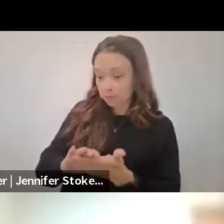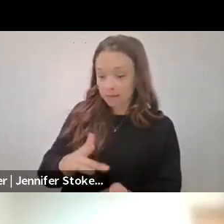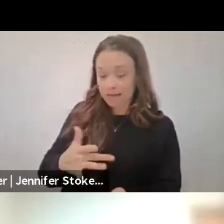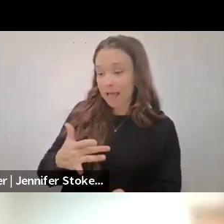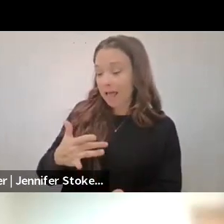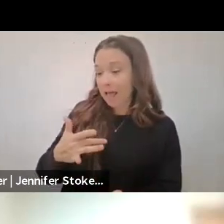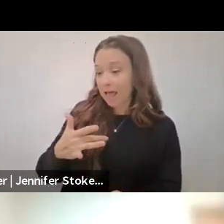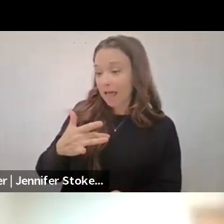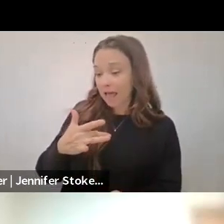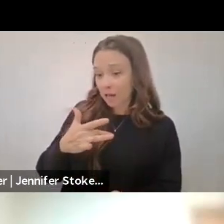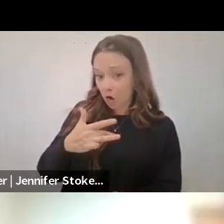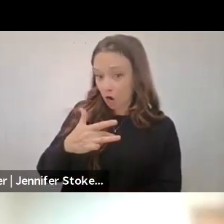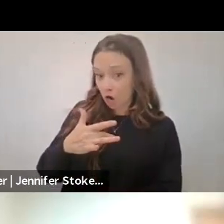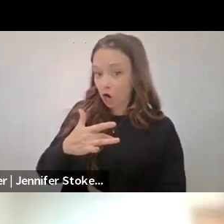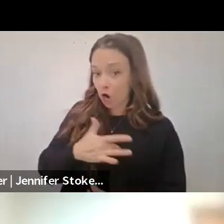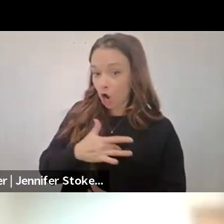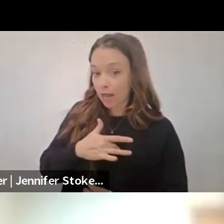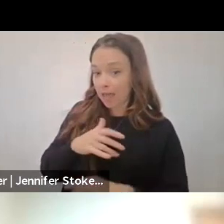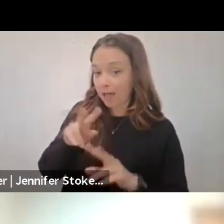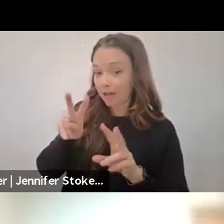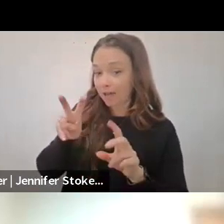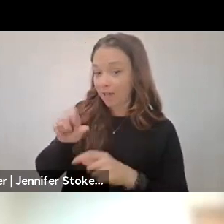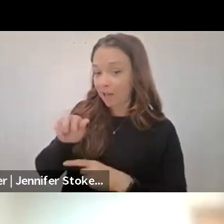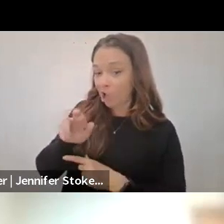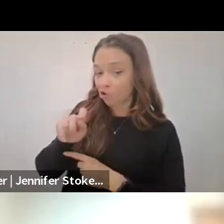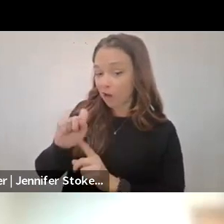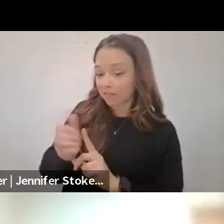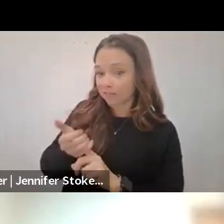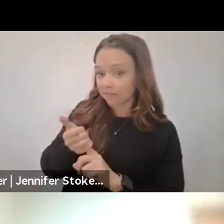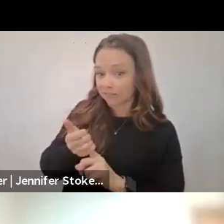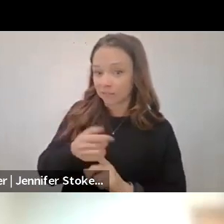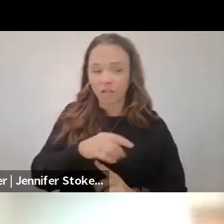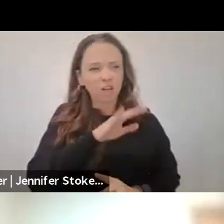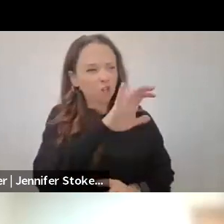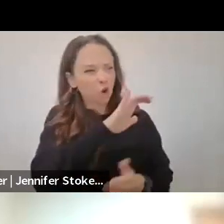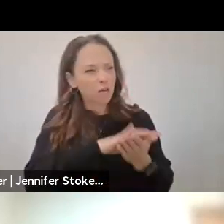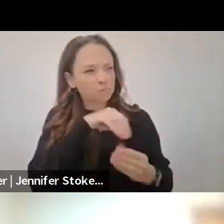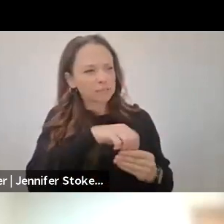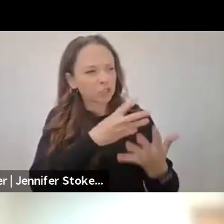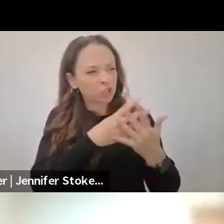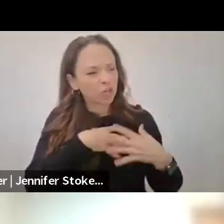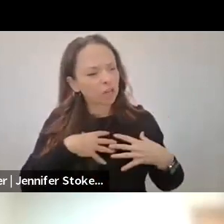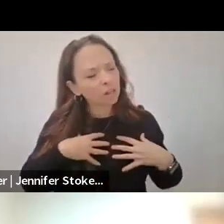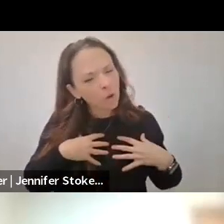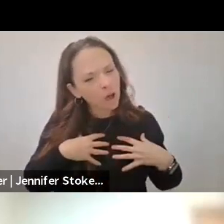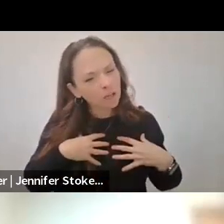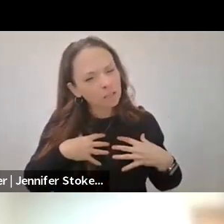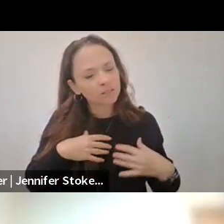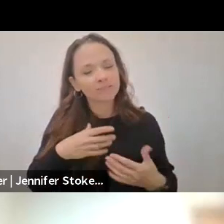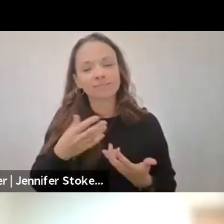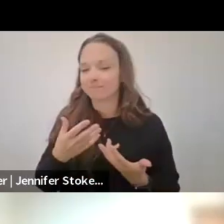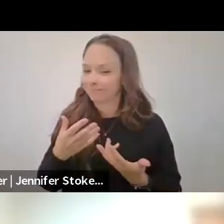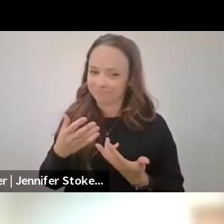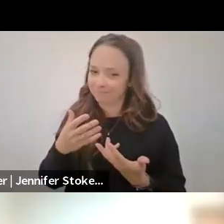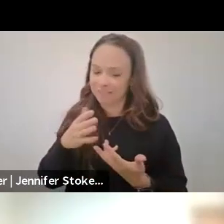in jail, it doesn't make sense. And you'd be looking quizzically frustrated. What do you mean? Your child is going to be